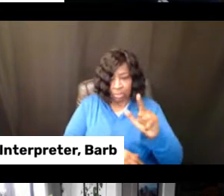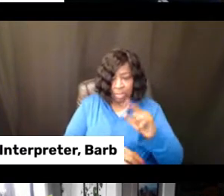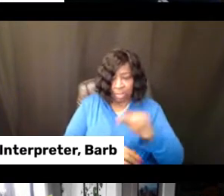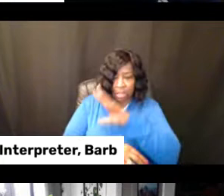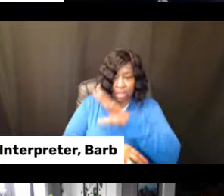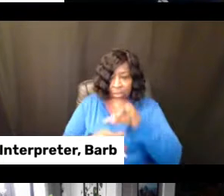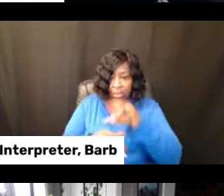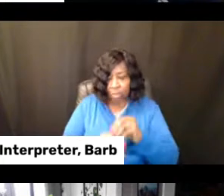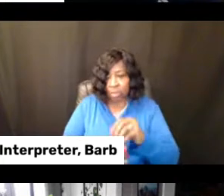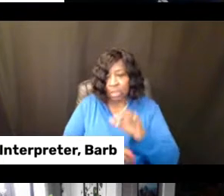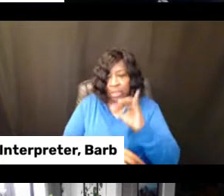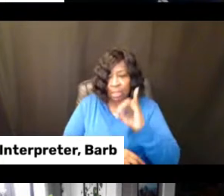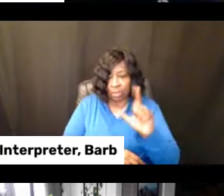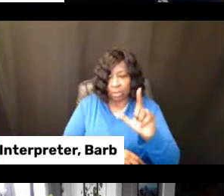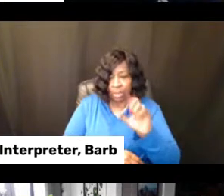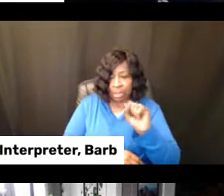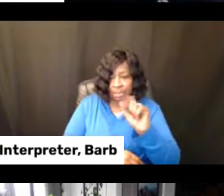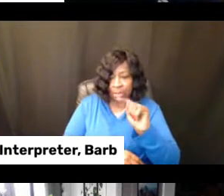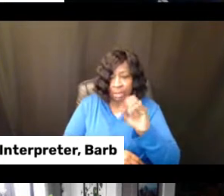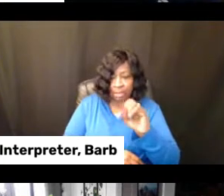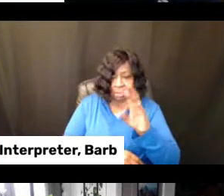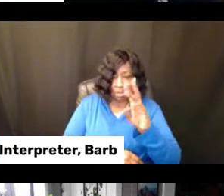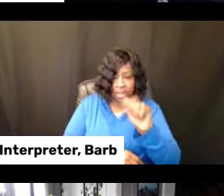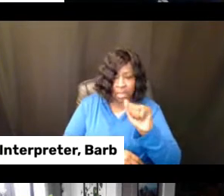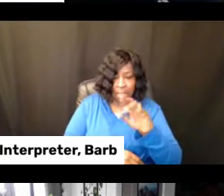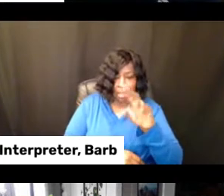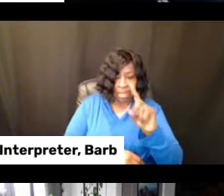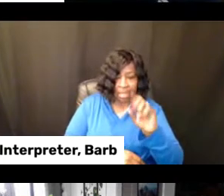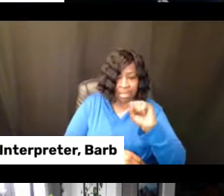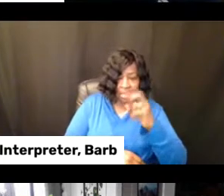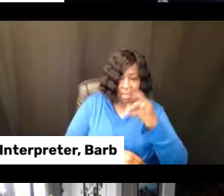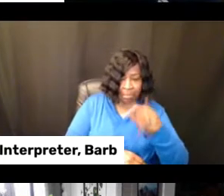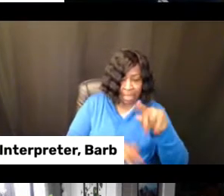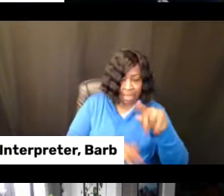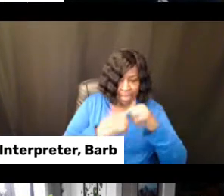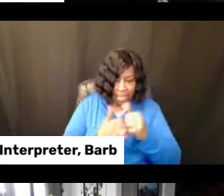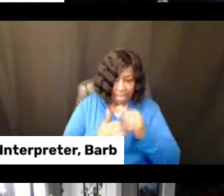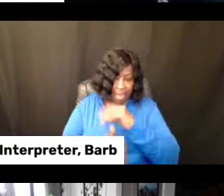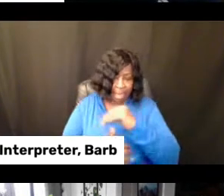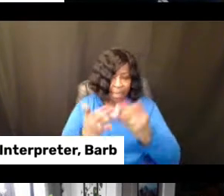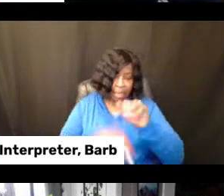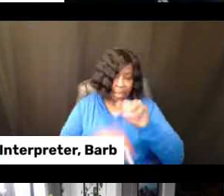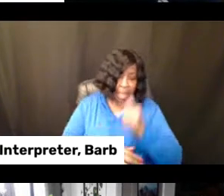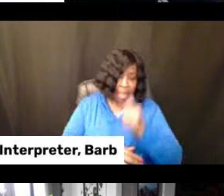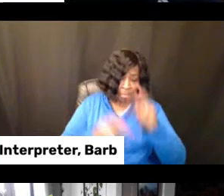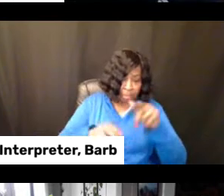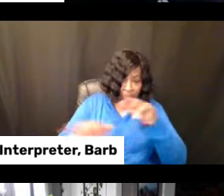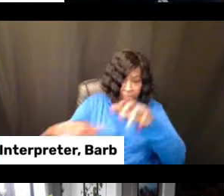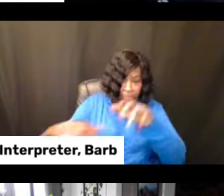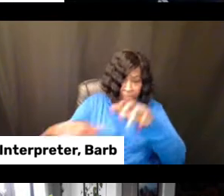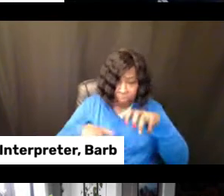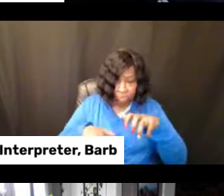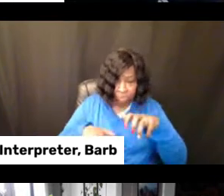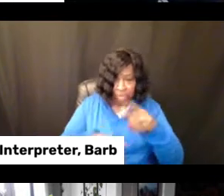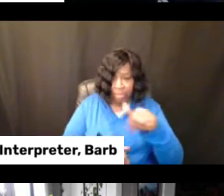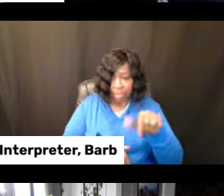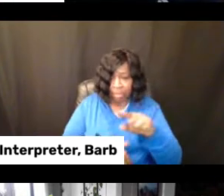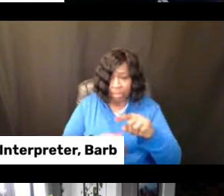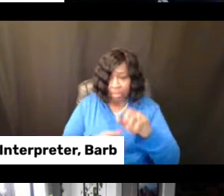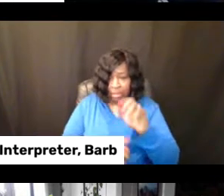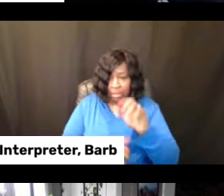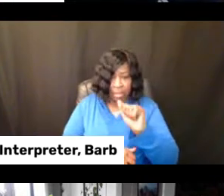Stewardship Alliance, who we have here represented today, and maybe some others in the audience. We have Angelic Organics Learning